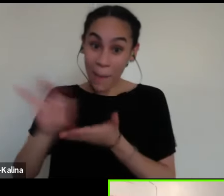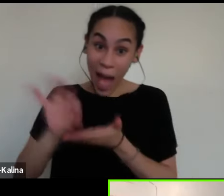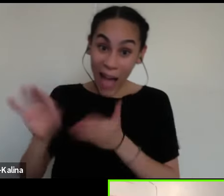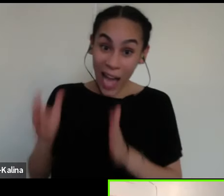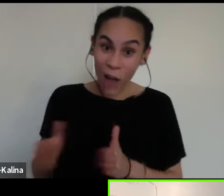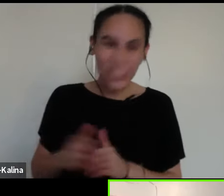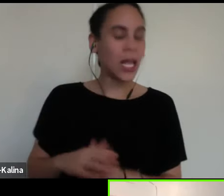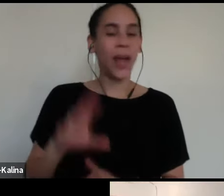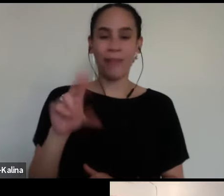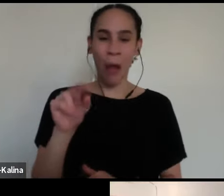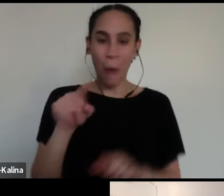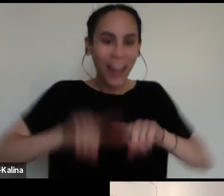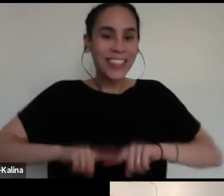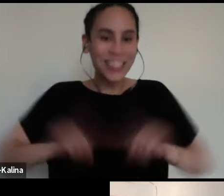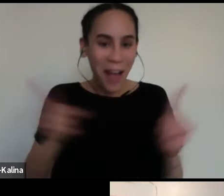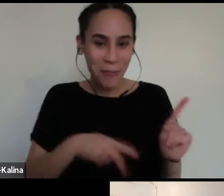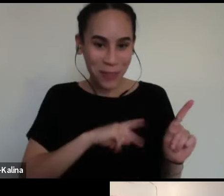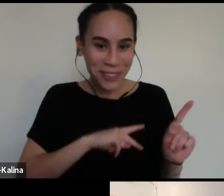cloth, everyone.